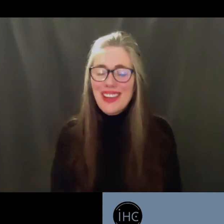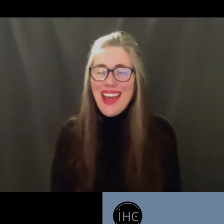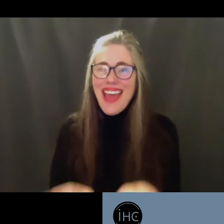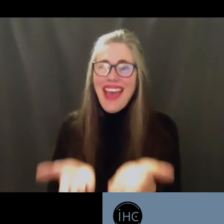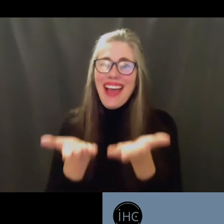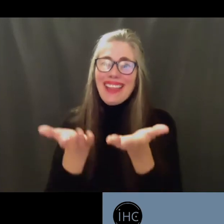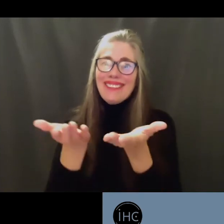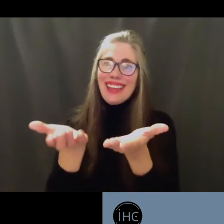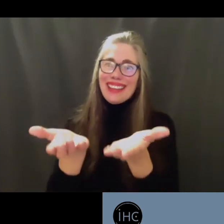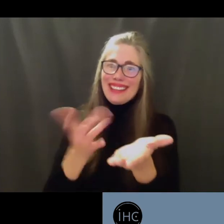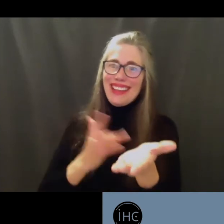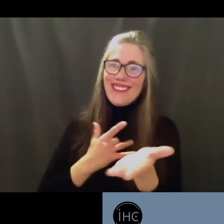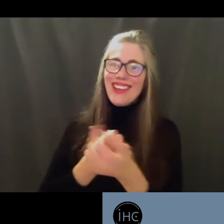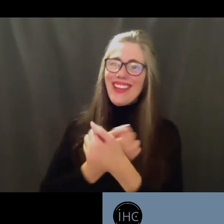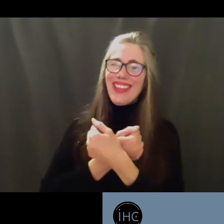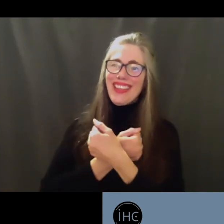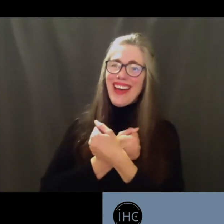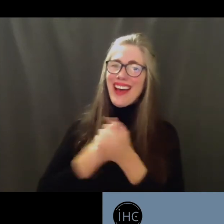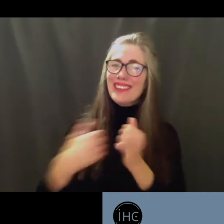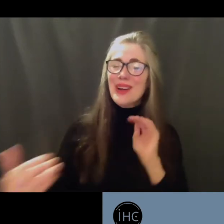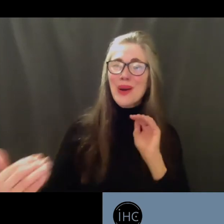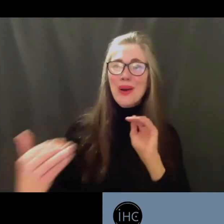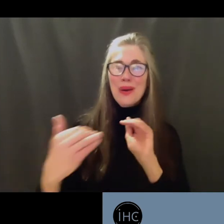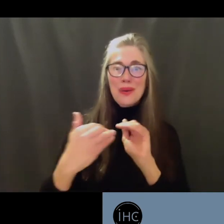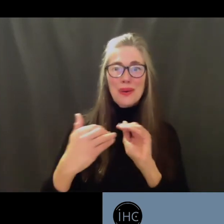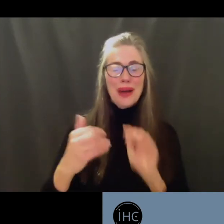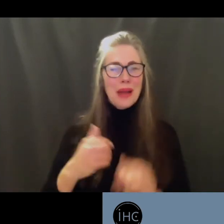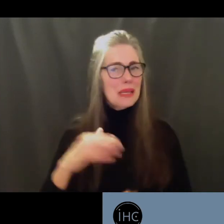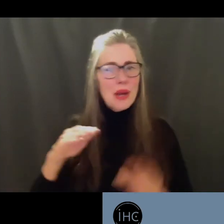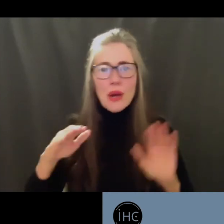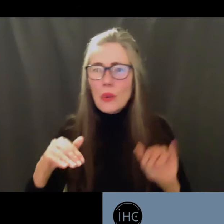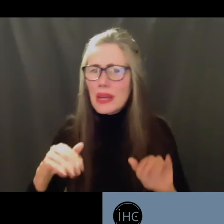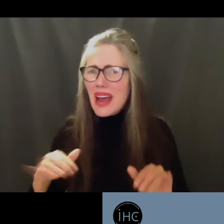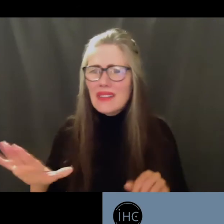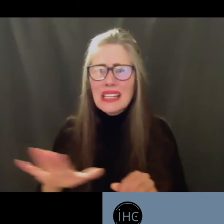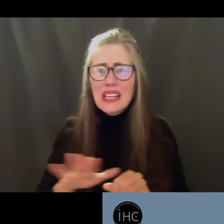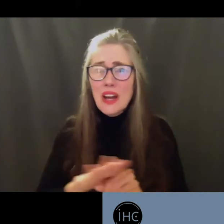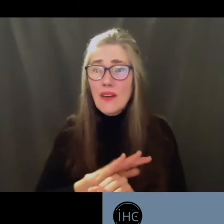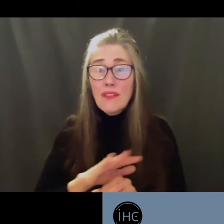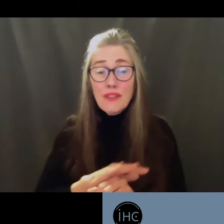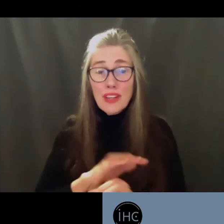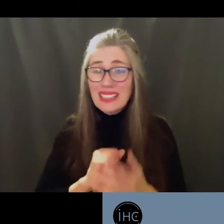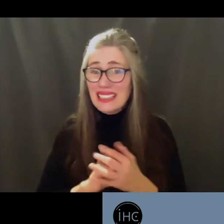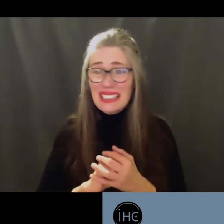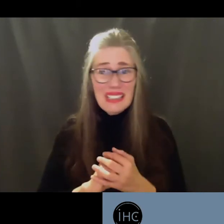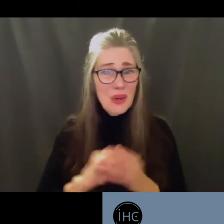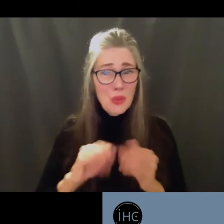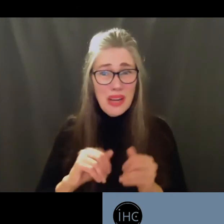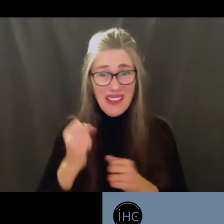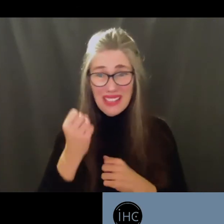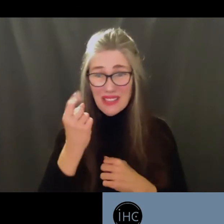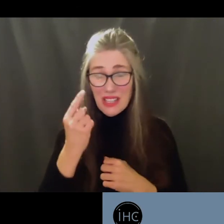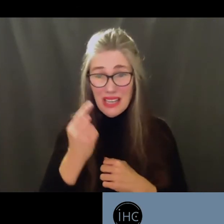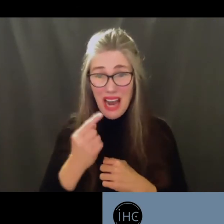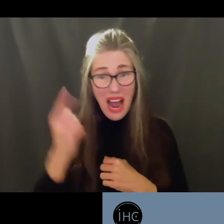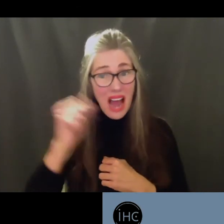because this is something we haven't even fully digested. I don't think the neo-Nazis of Charlottesville in 2017